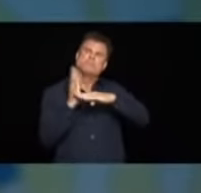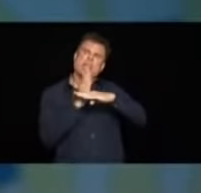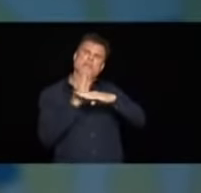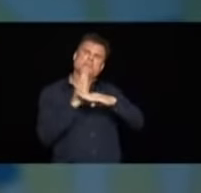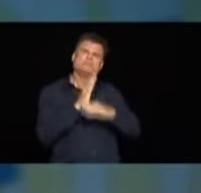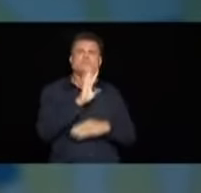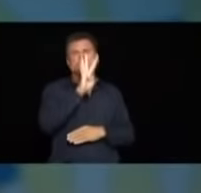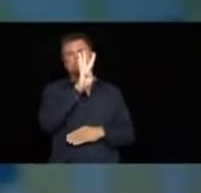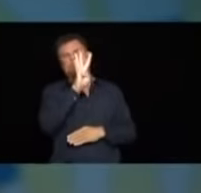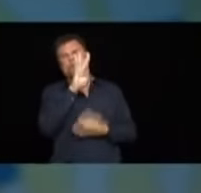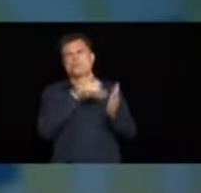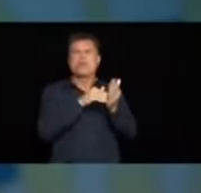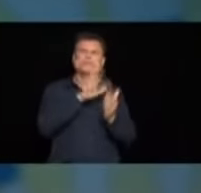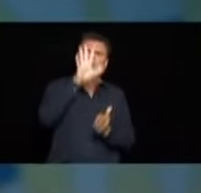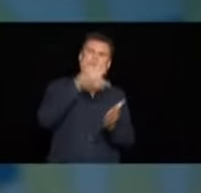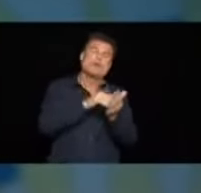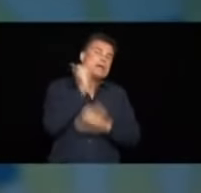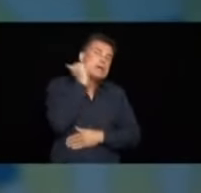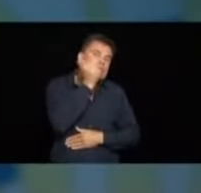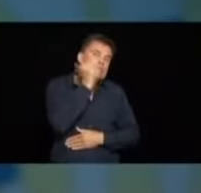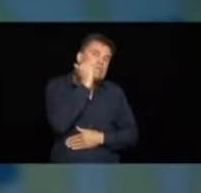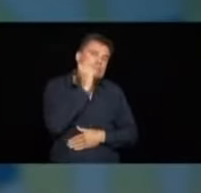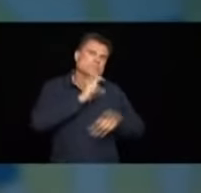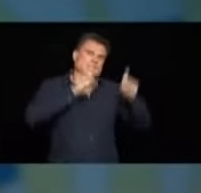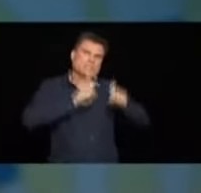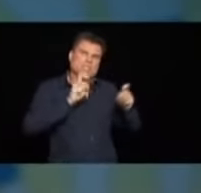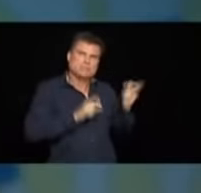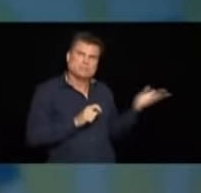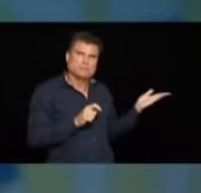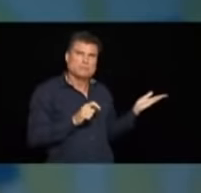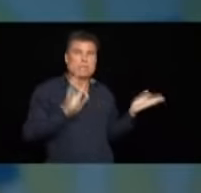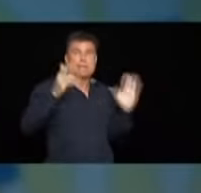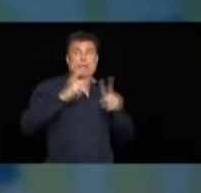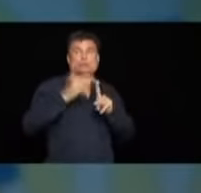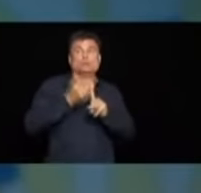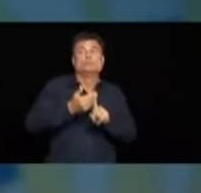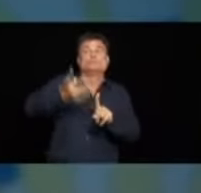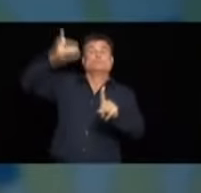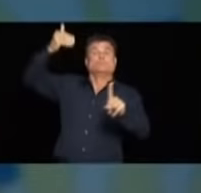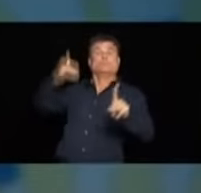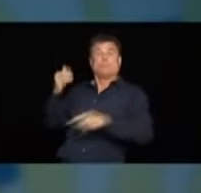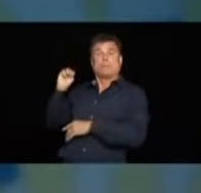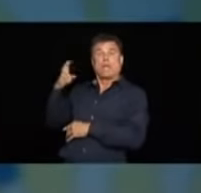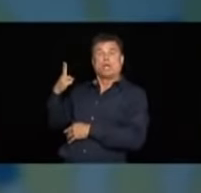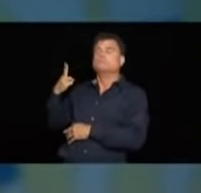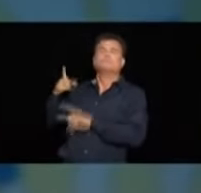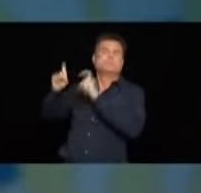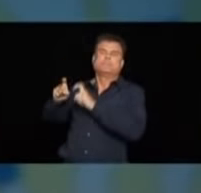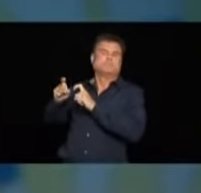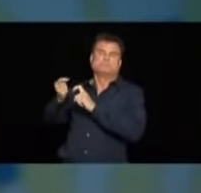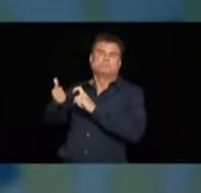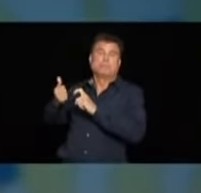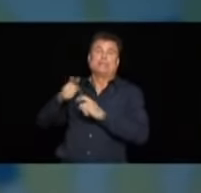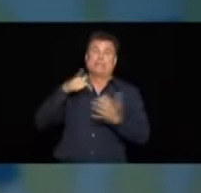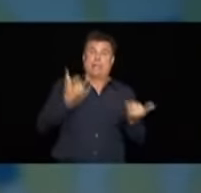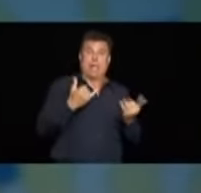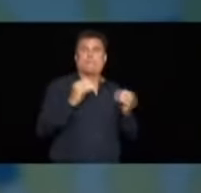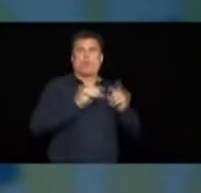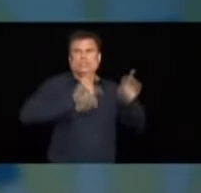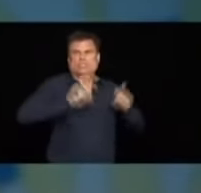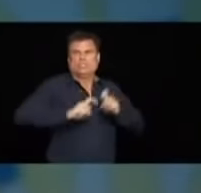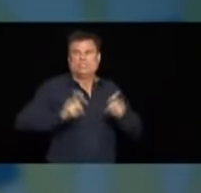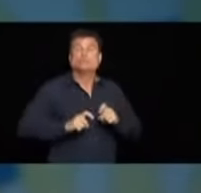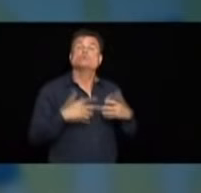between 4,000 and 5,000 compared to when we were in March. And so what this does tell us is that even though we